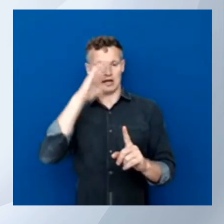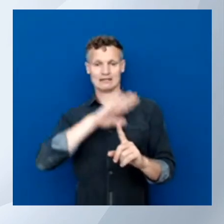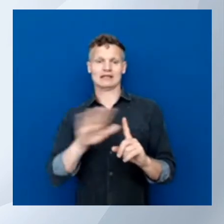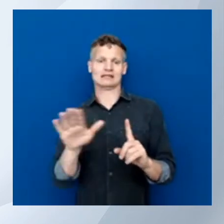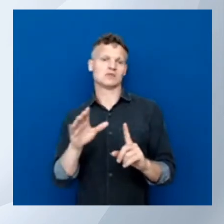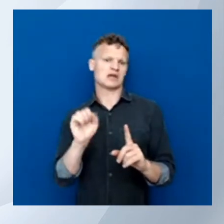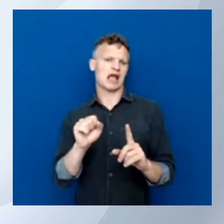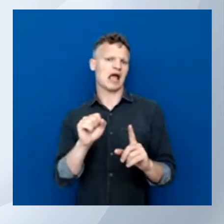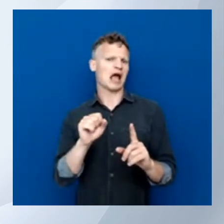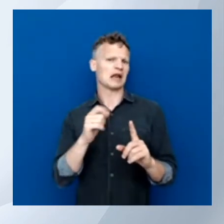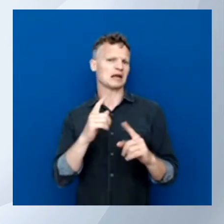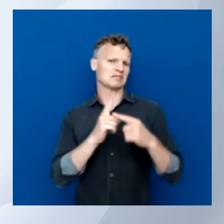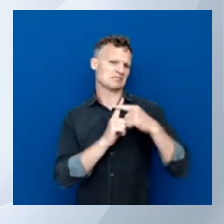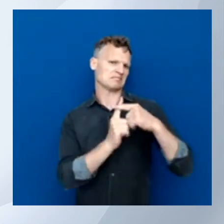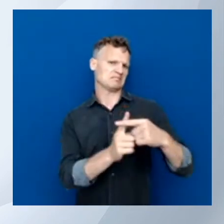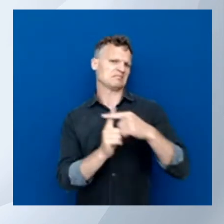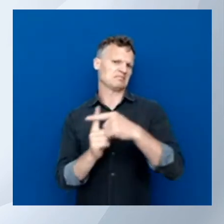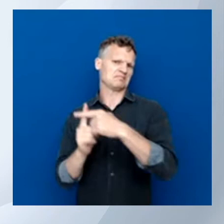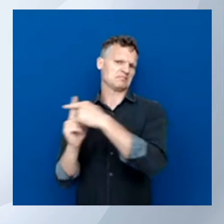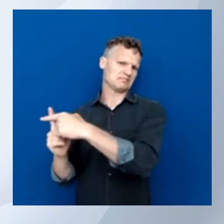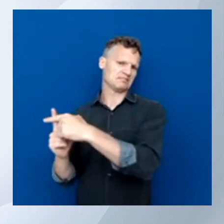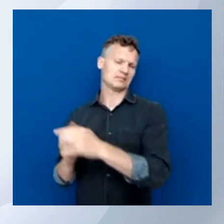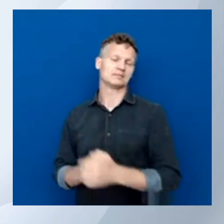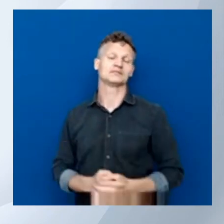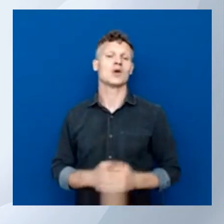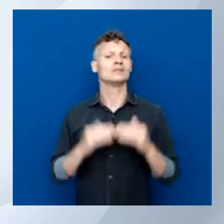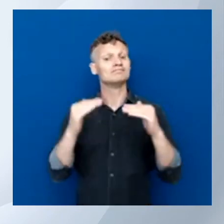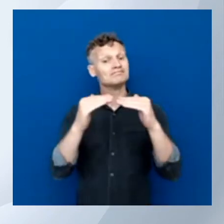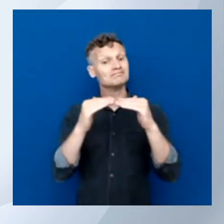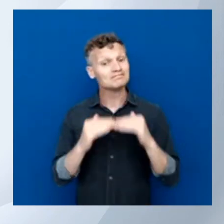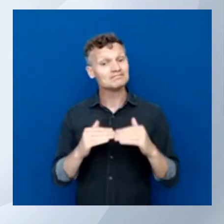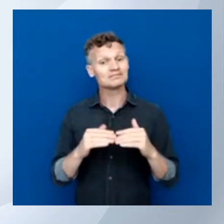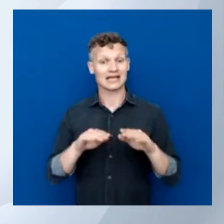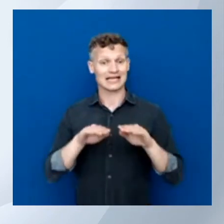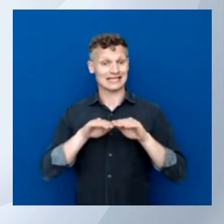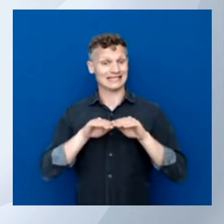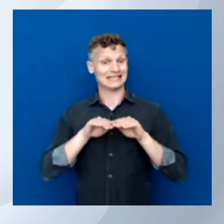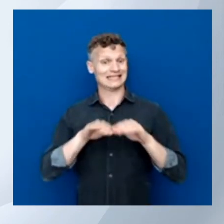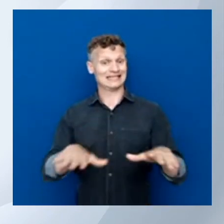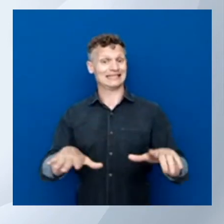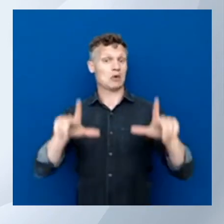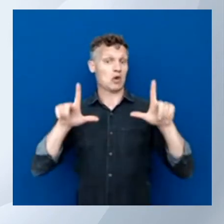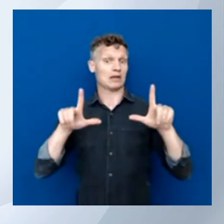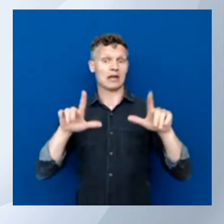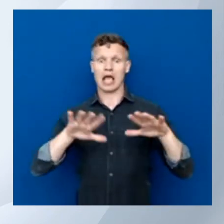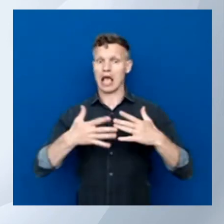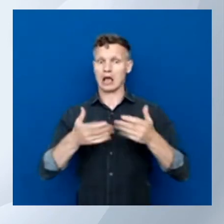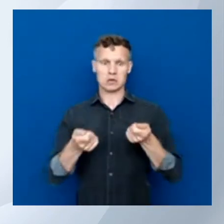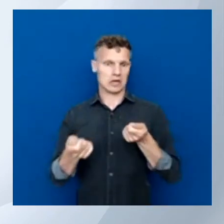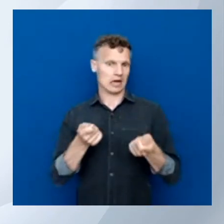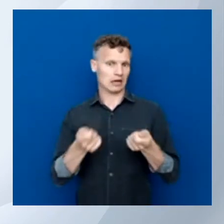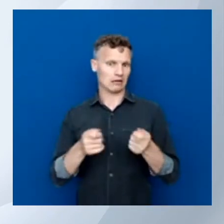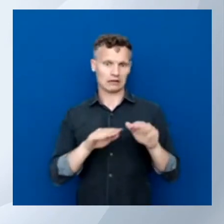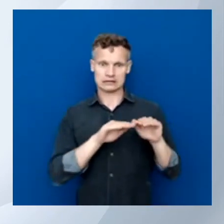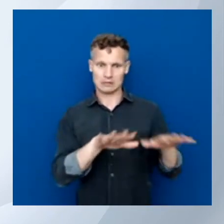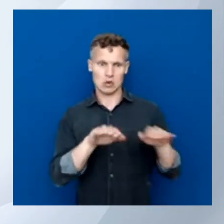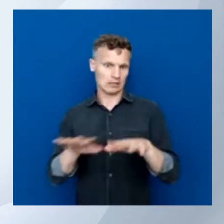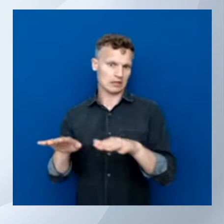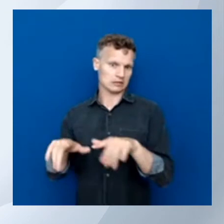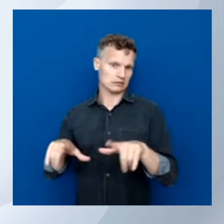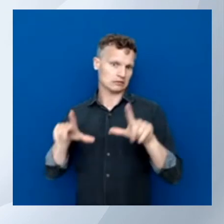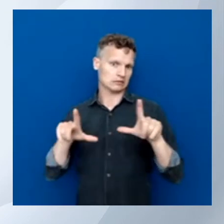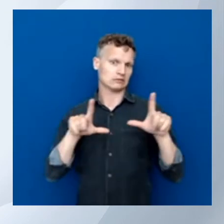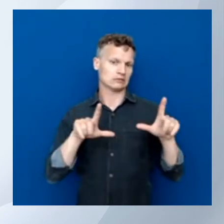Okay, so I promised we'd talk about deployments and ways you could handle these. So we've kind of demoed a setup